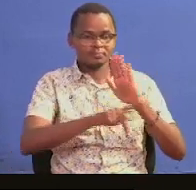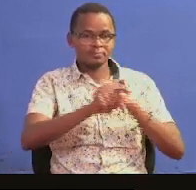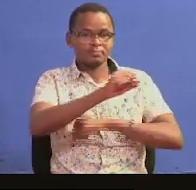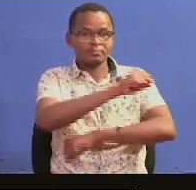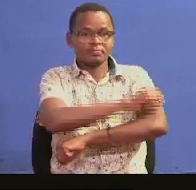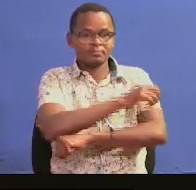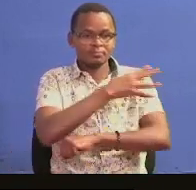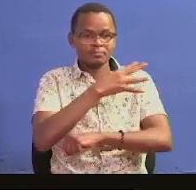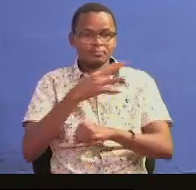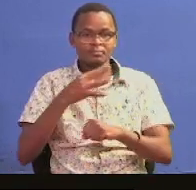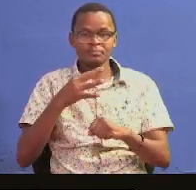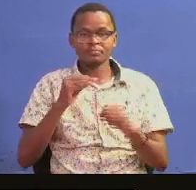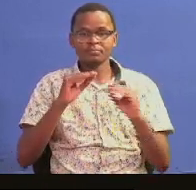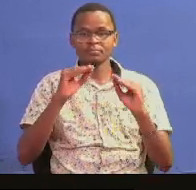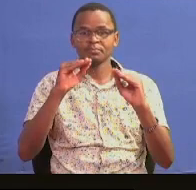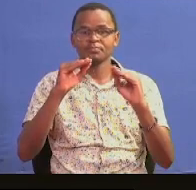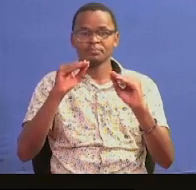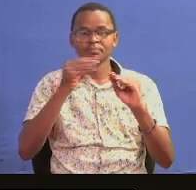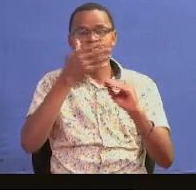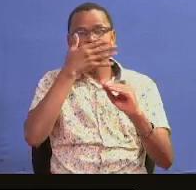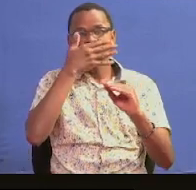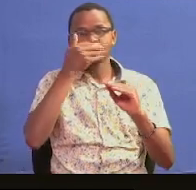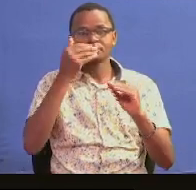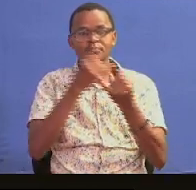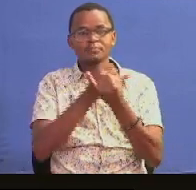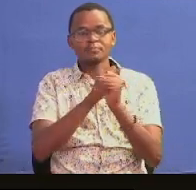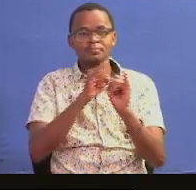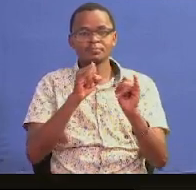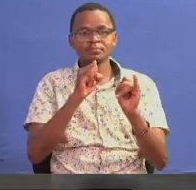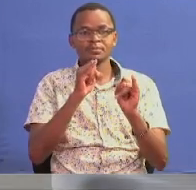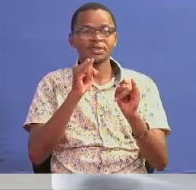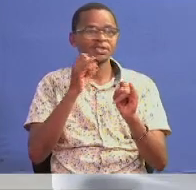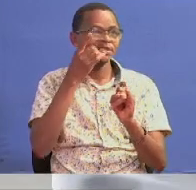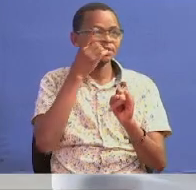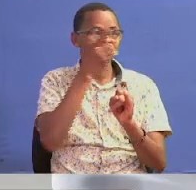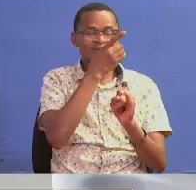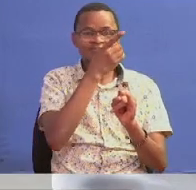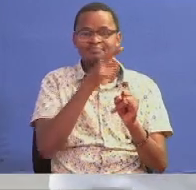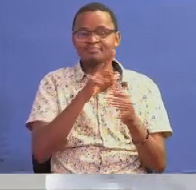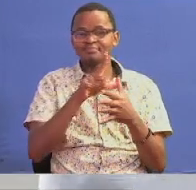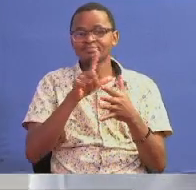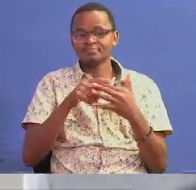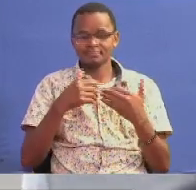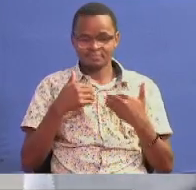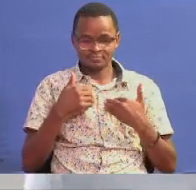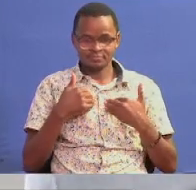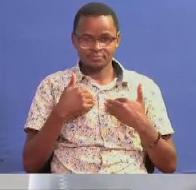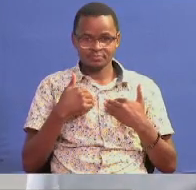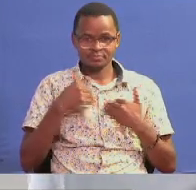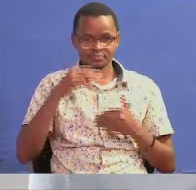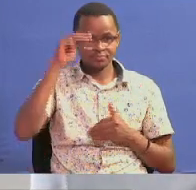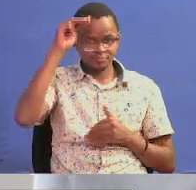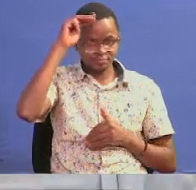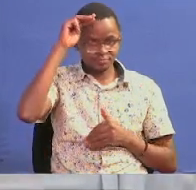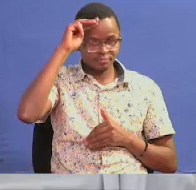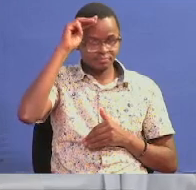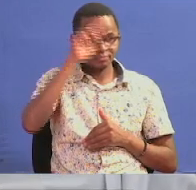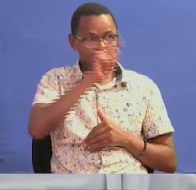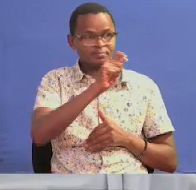School, and we were able to teach them on menstrual hygiene, dental hygiene, and we had a mentor